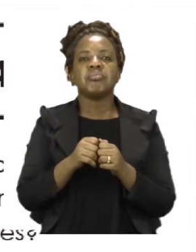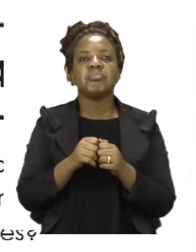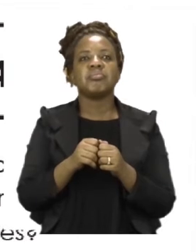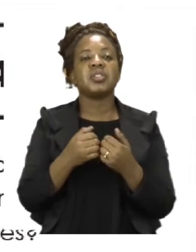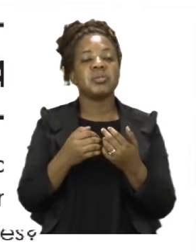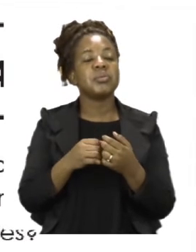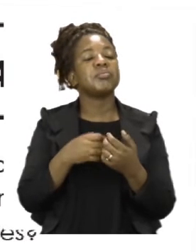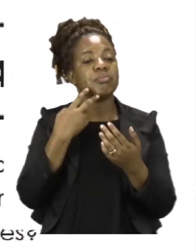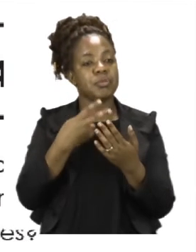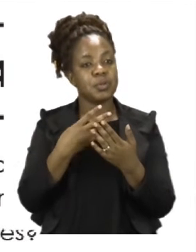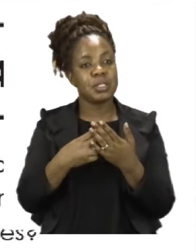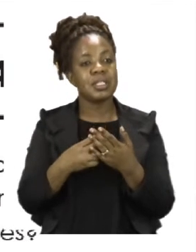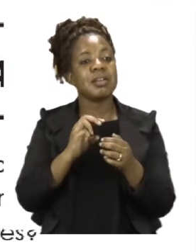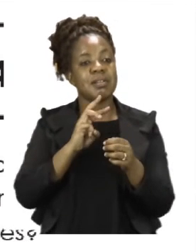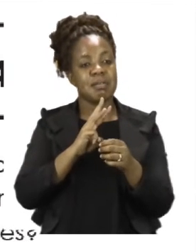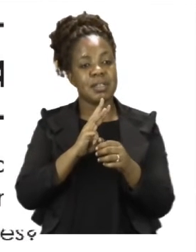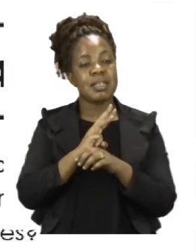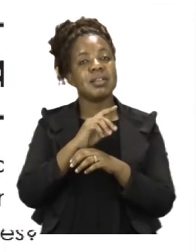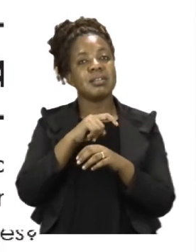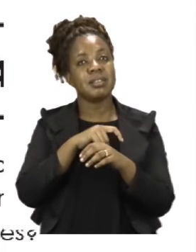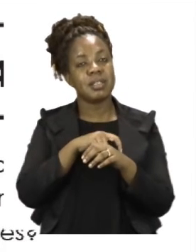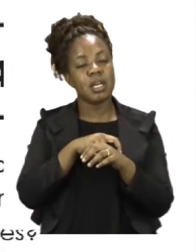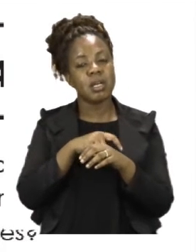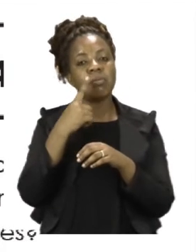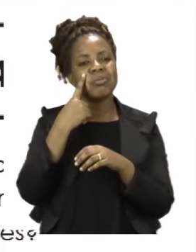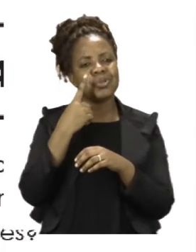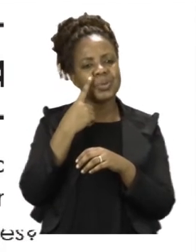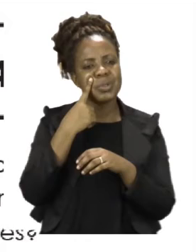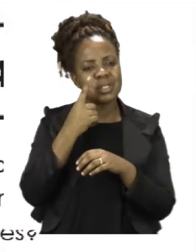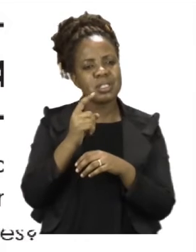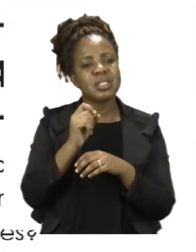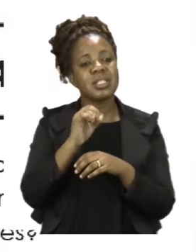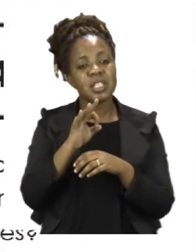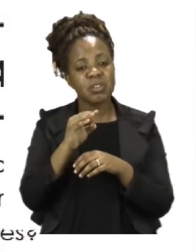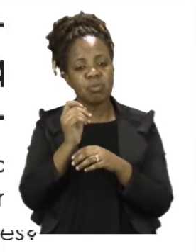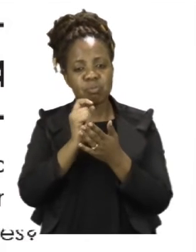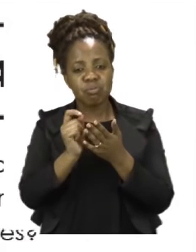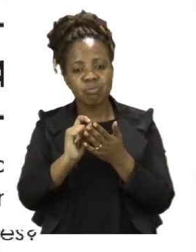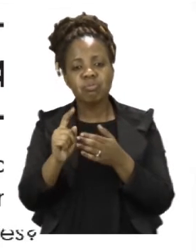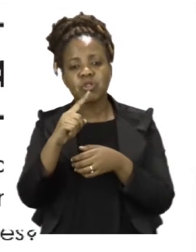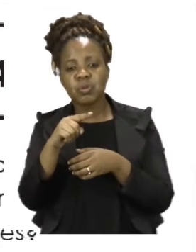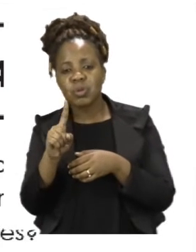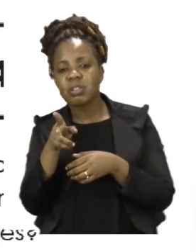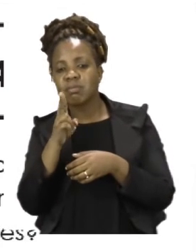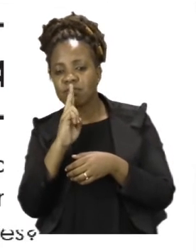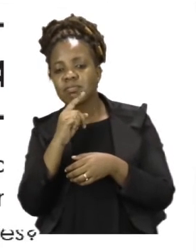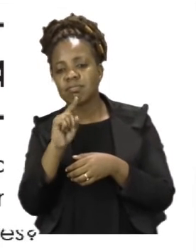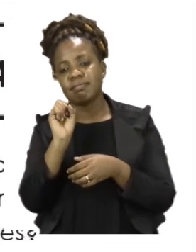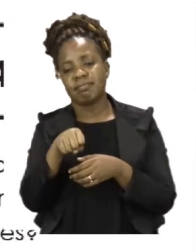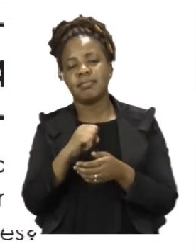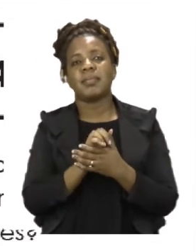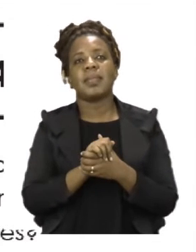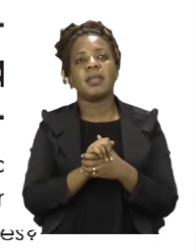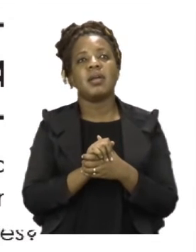third time to make sure that what you did was correct and that your answer is also correct. So let us read number